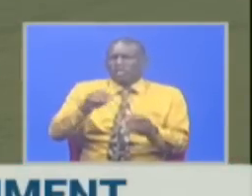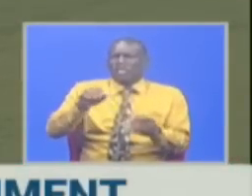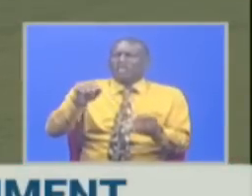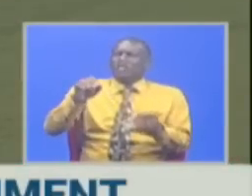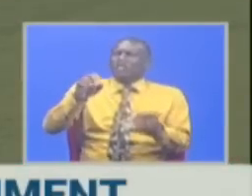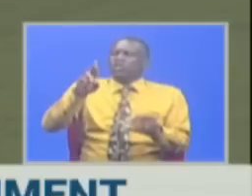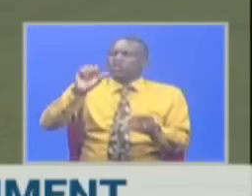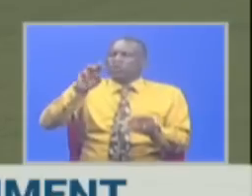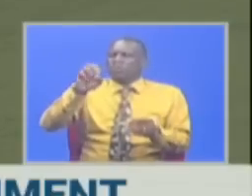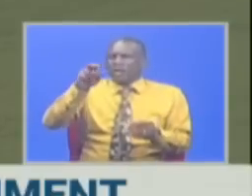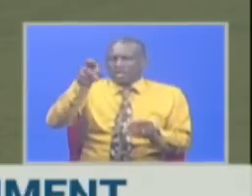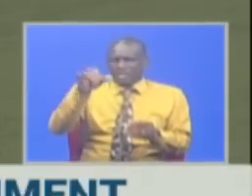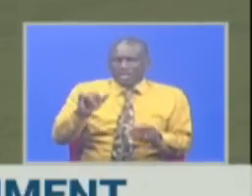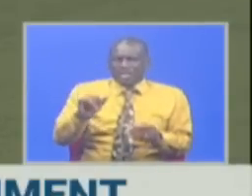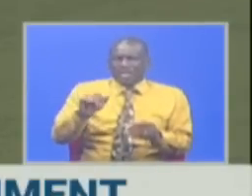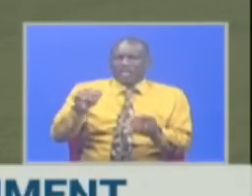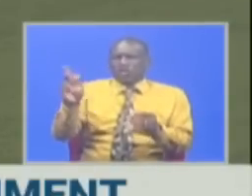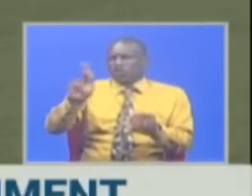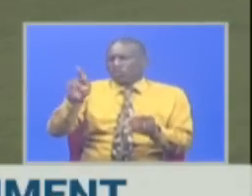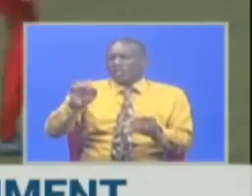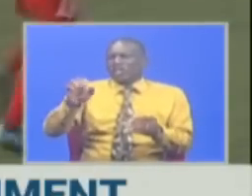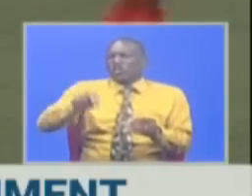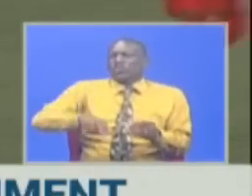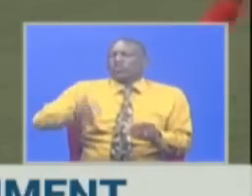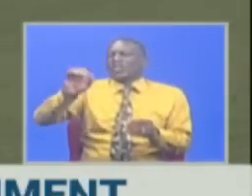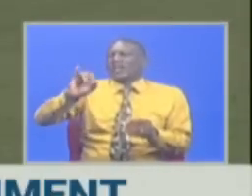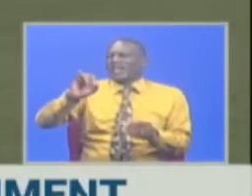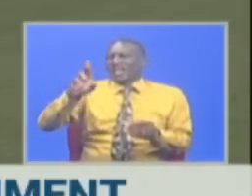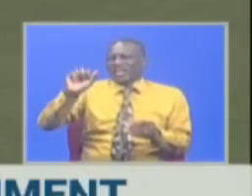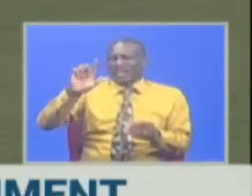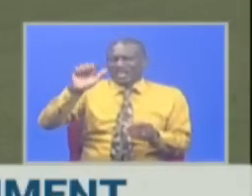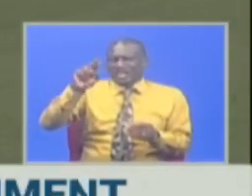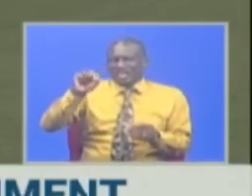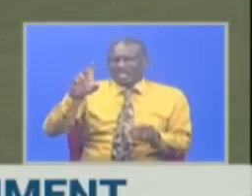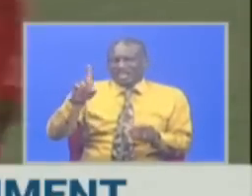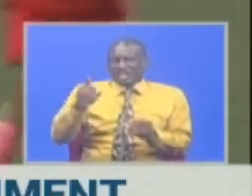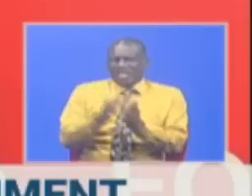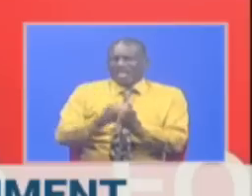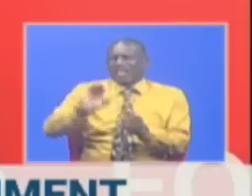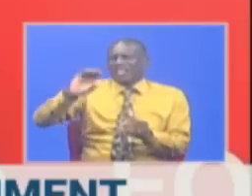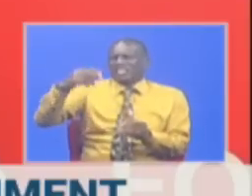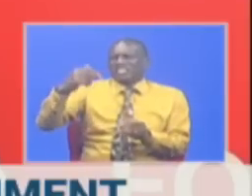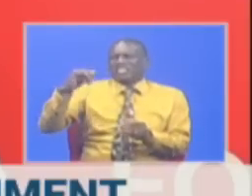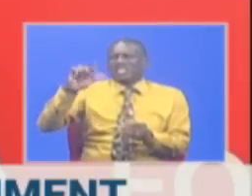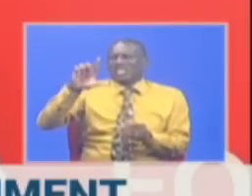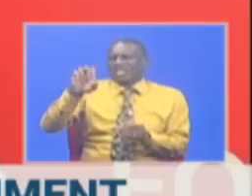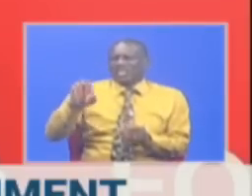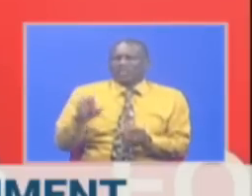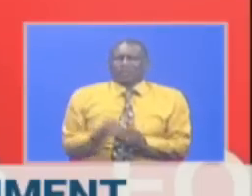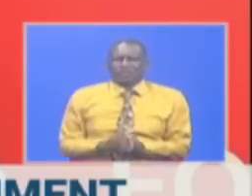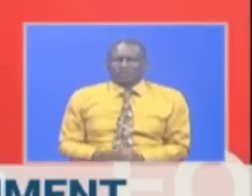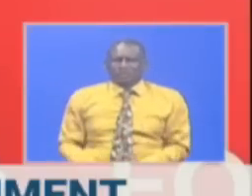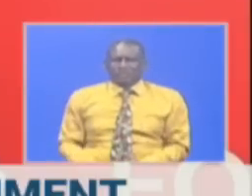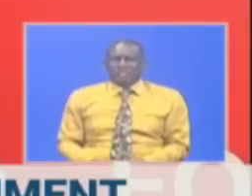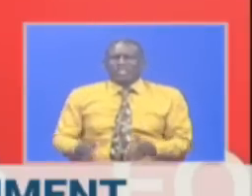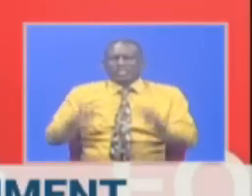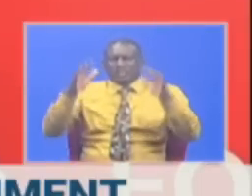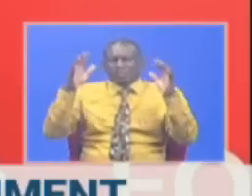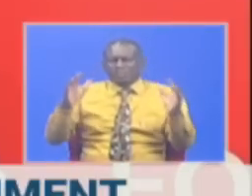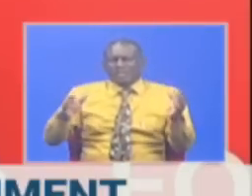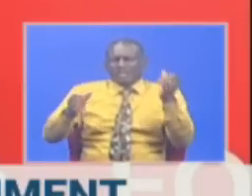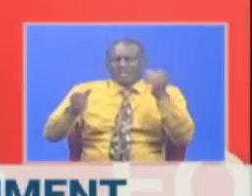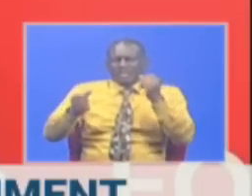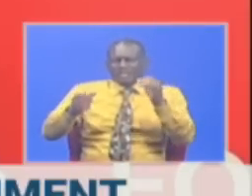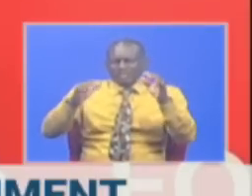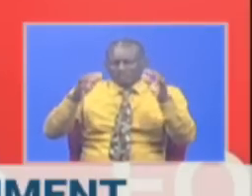Romania, Uzbekistan, Northern Ireland, Turkmenistan and Chile. This is a big move for our national